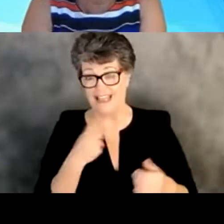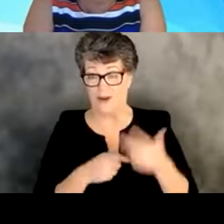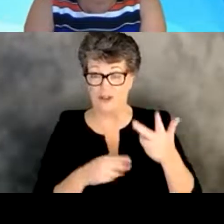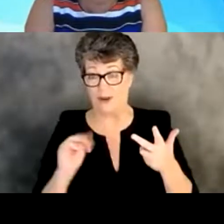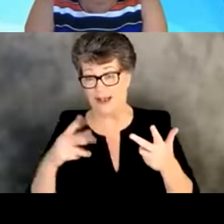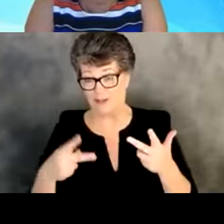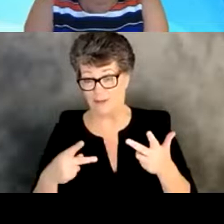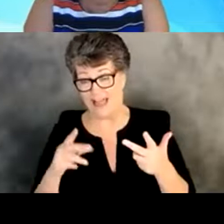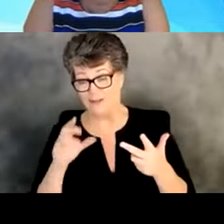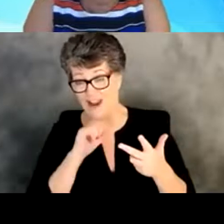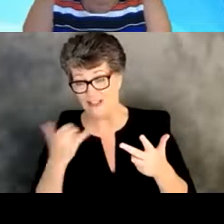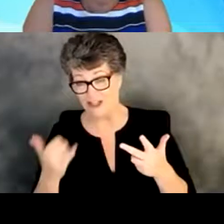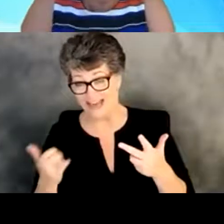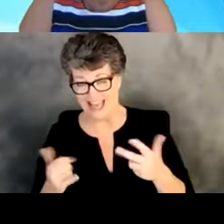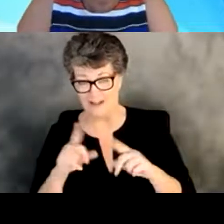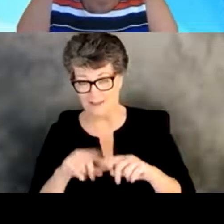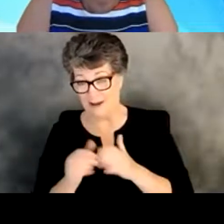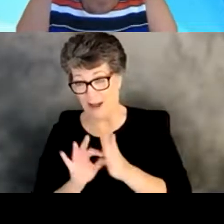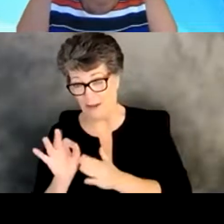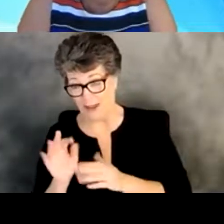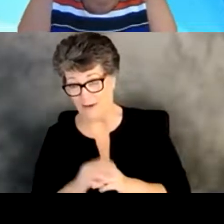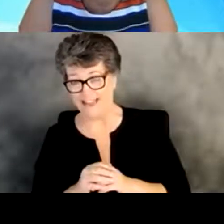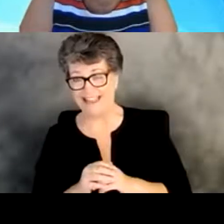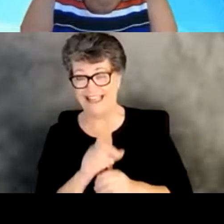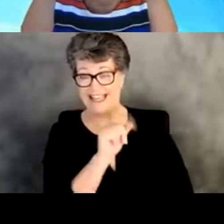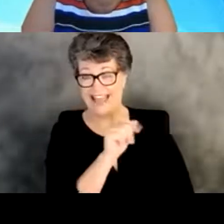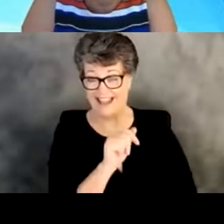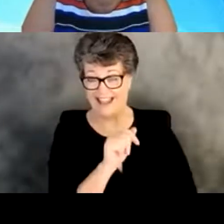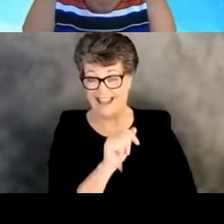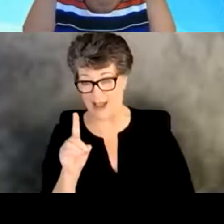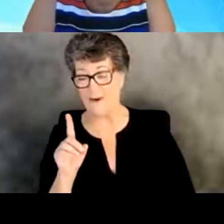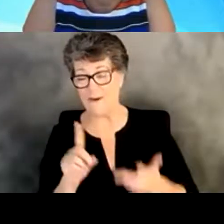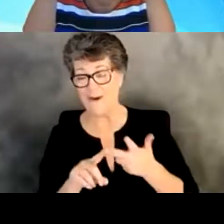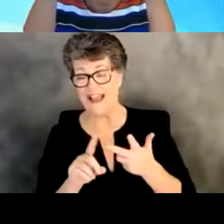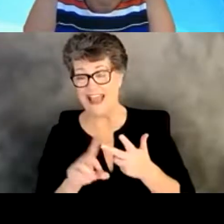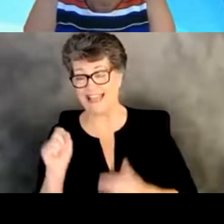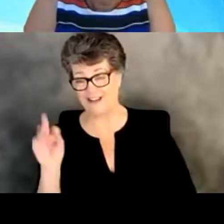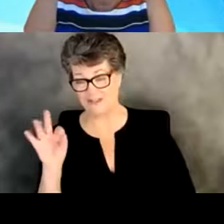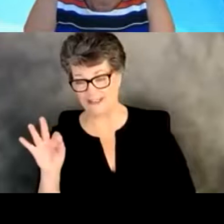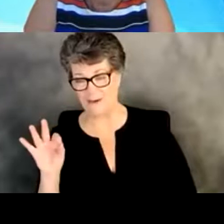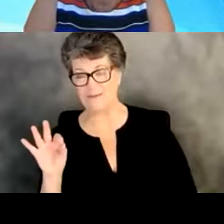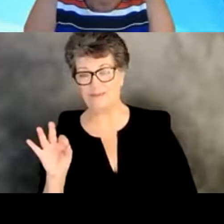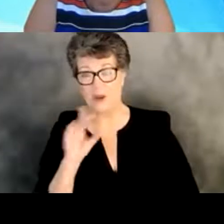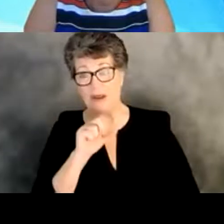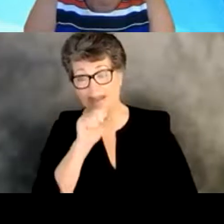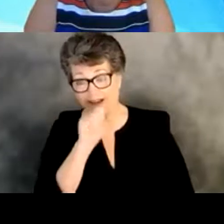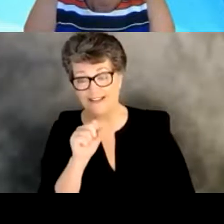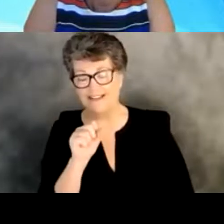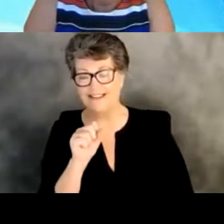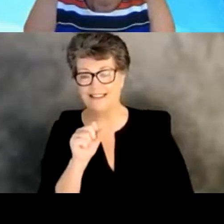plans for aging right now, depending on how you count, in Los Angeles, San Diego, and San Francisco. We'd love it to